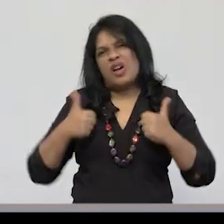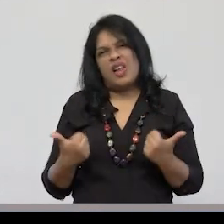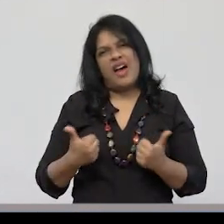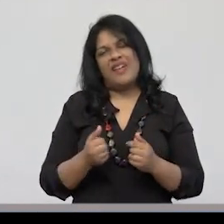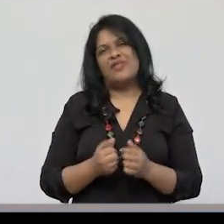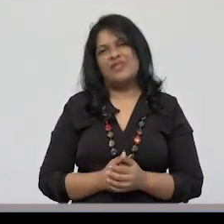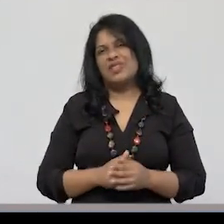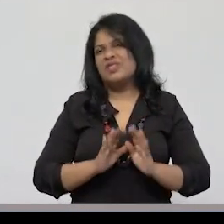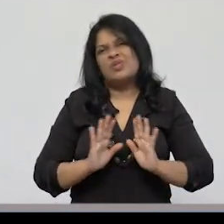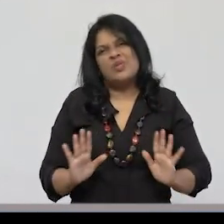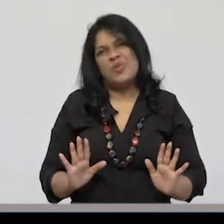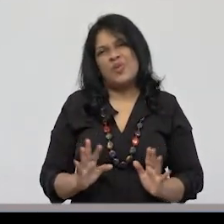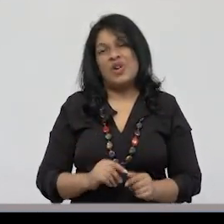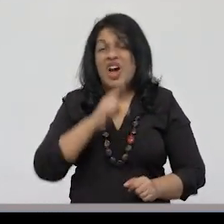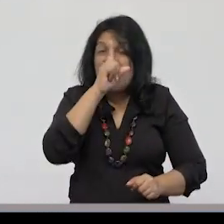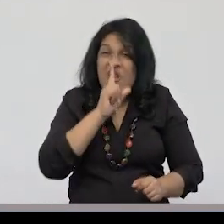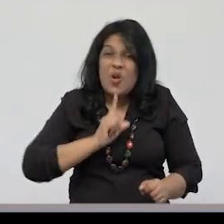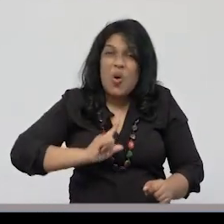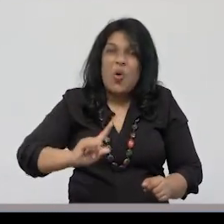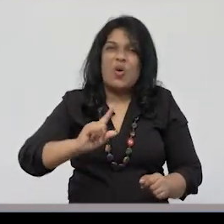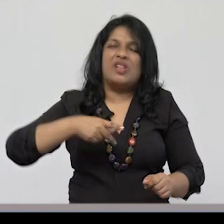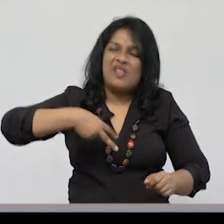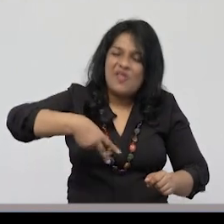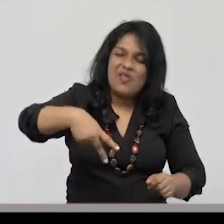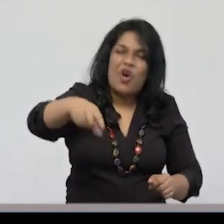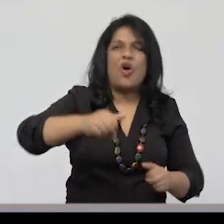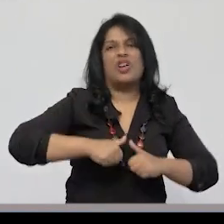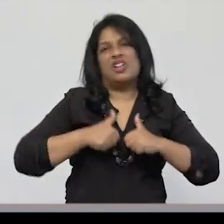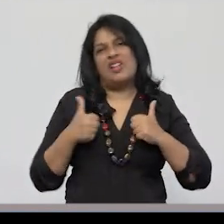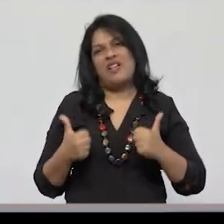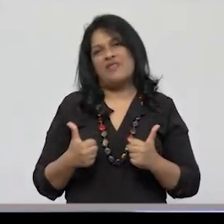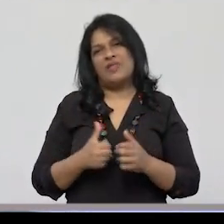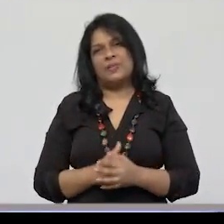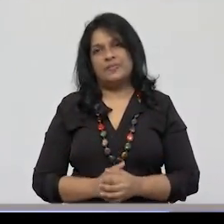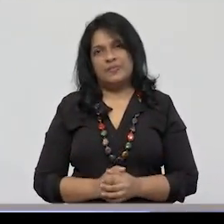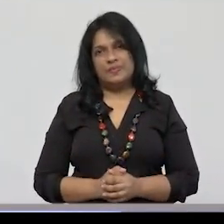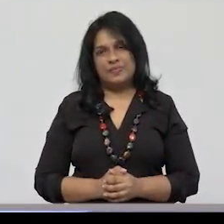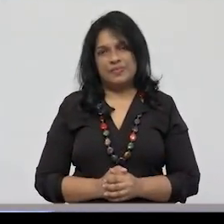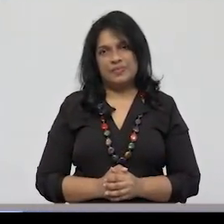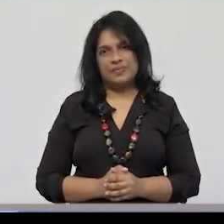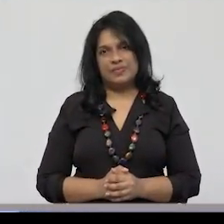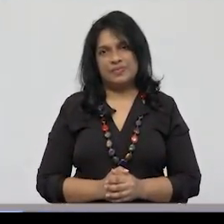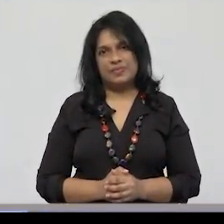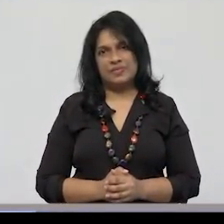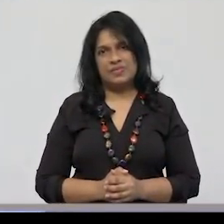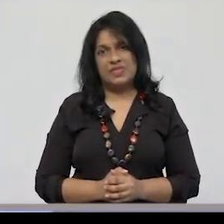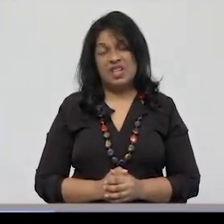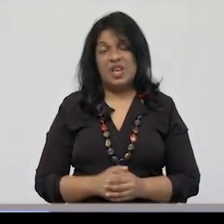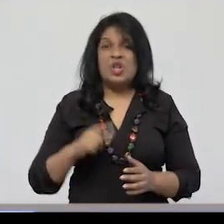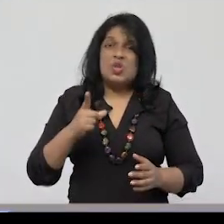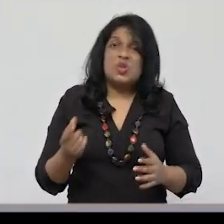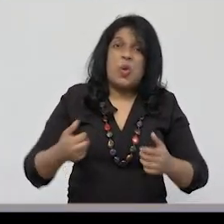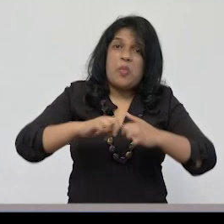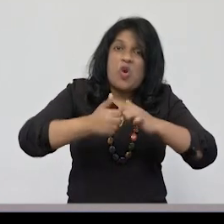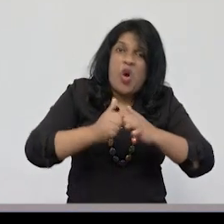things they can never bear. When you come to a place, please listen to me. Some of you, some dreadful thoughts have gone through your